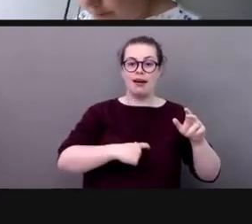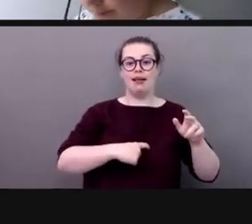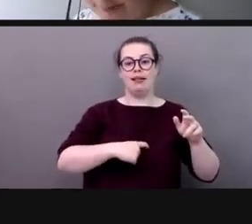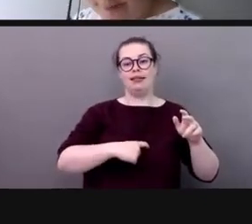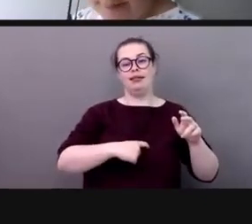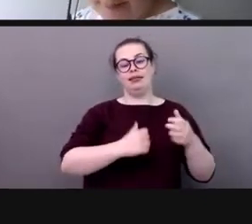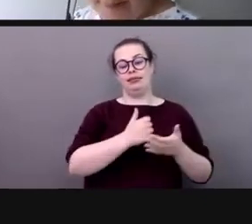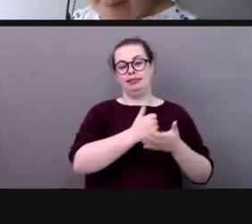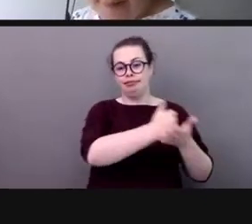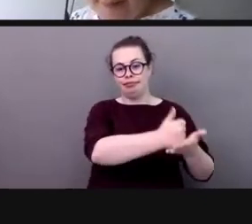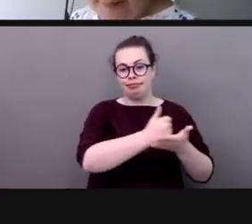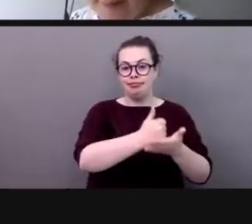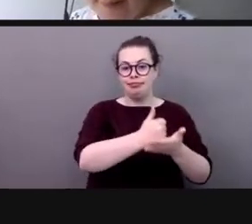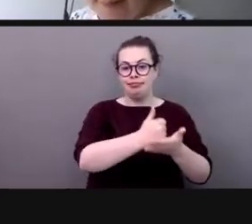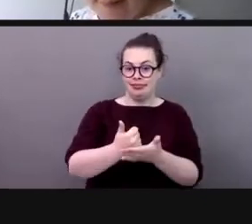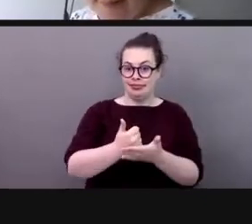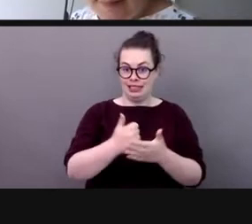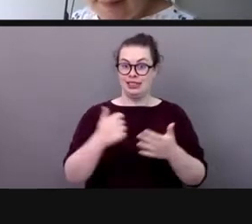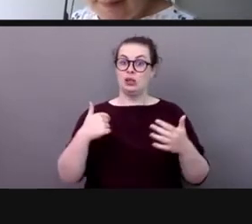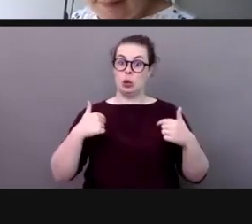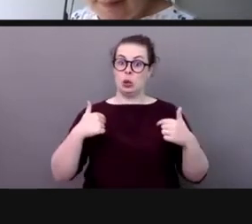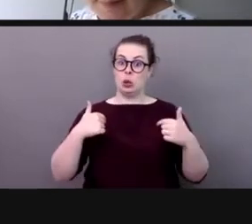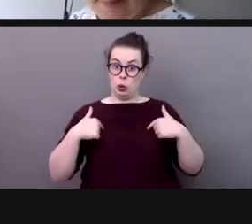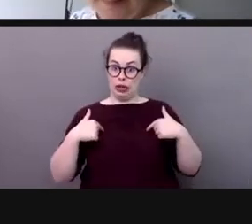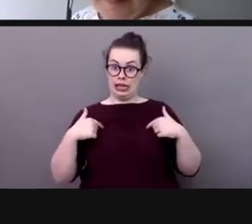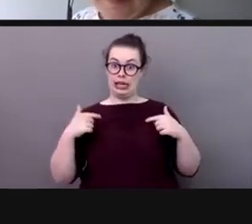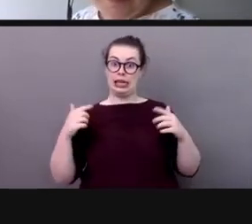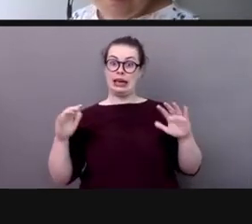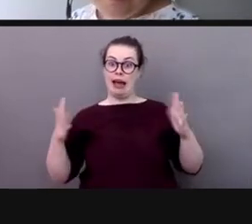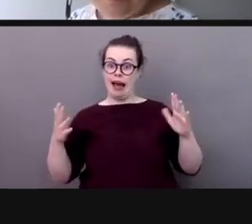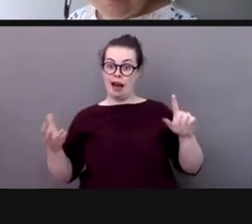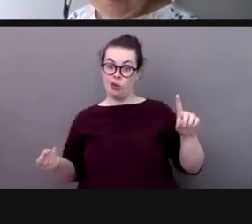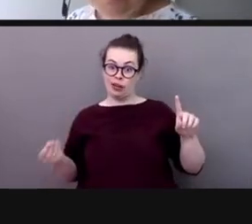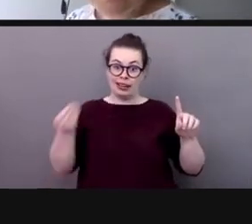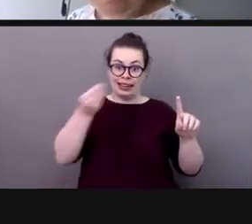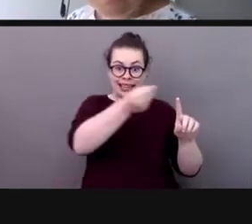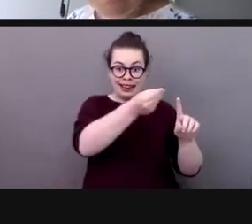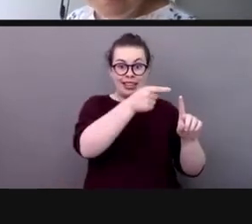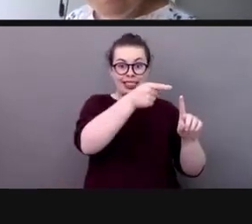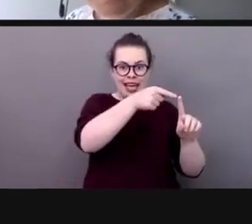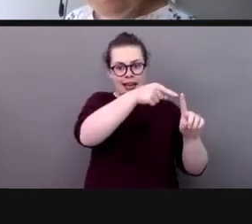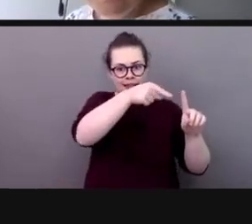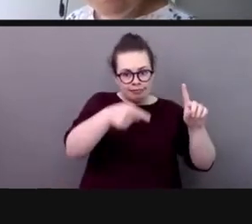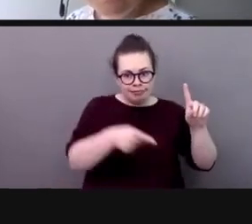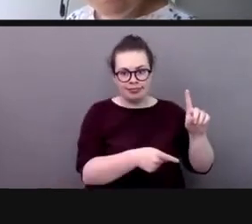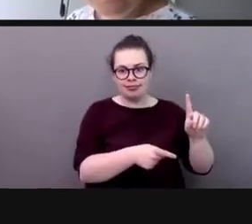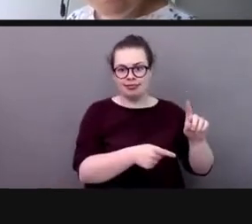means that the implementation is done with local actors,